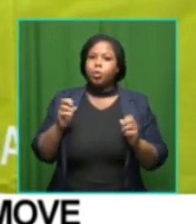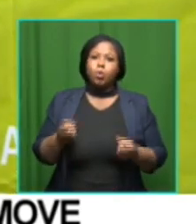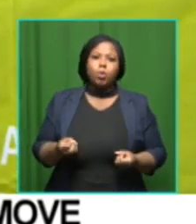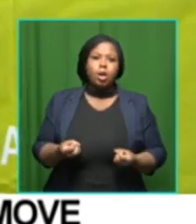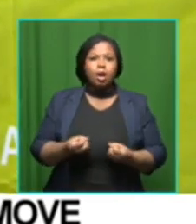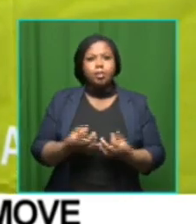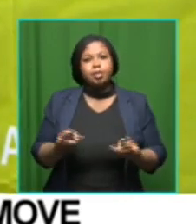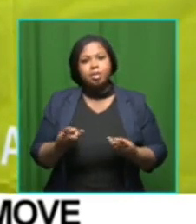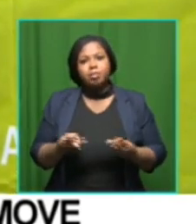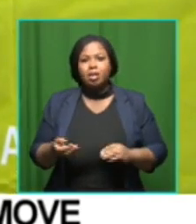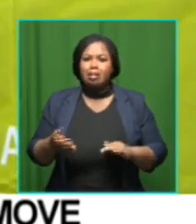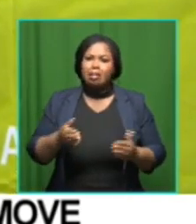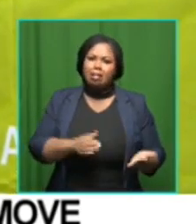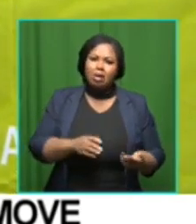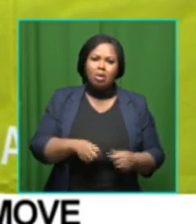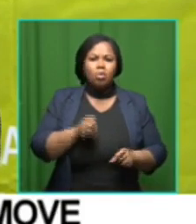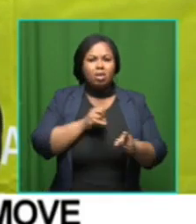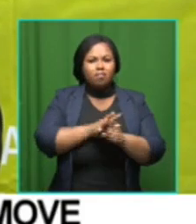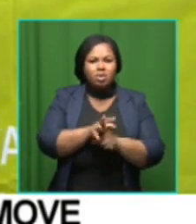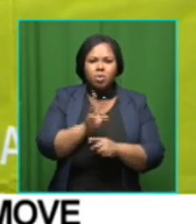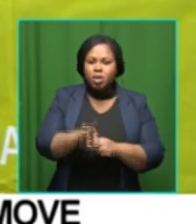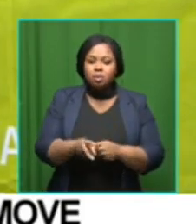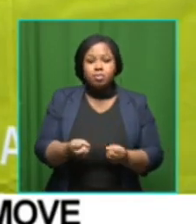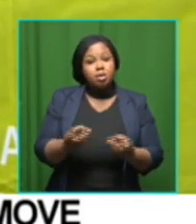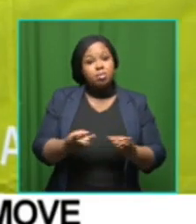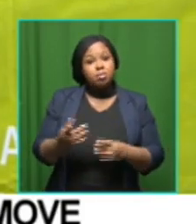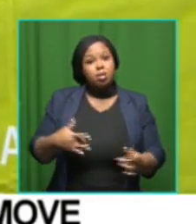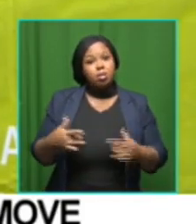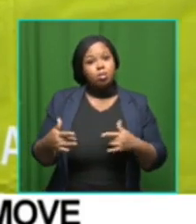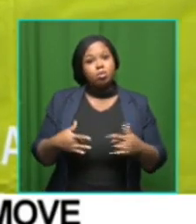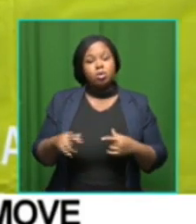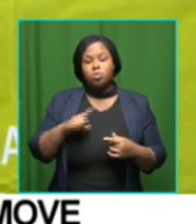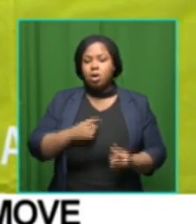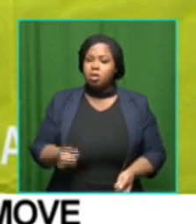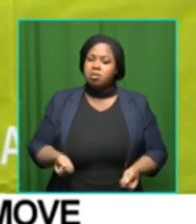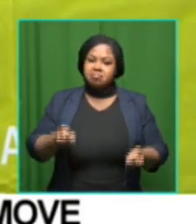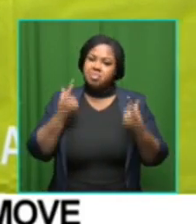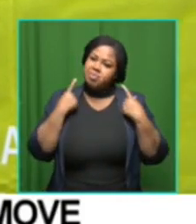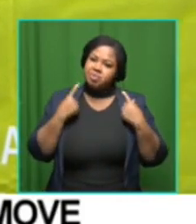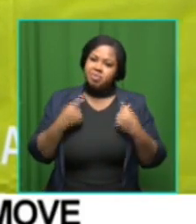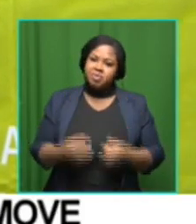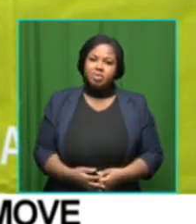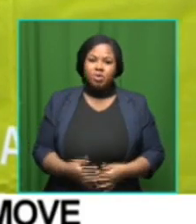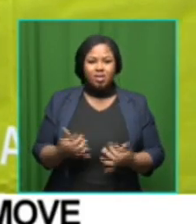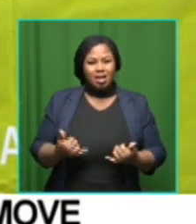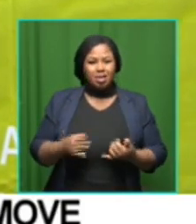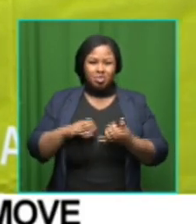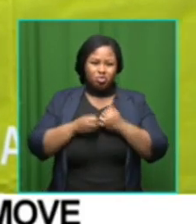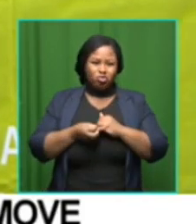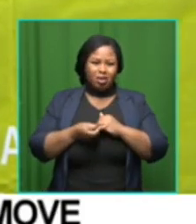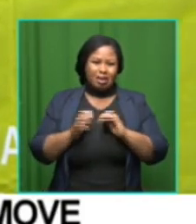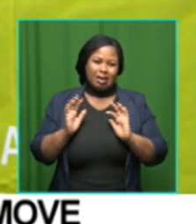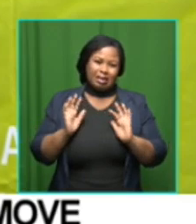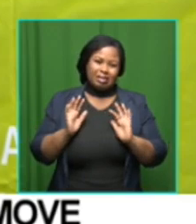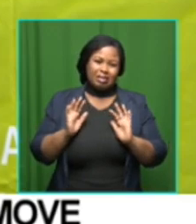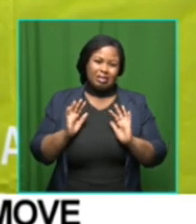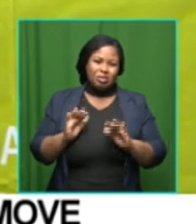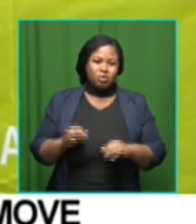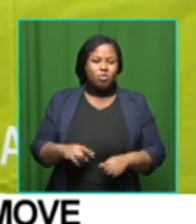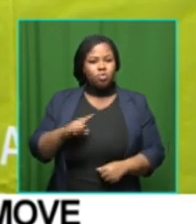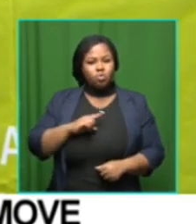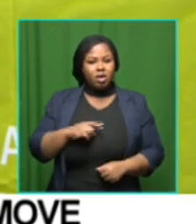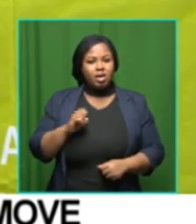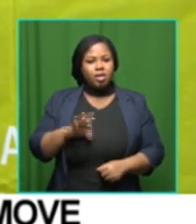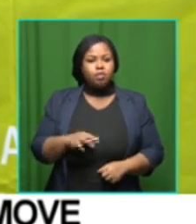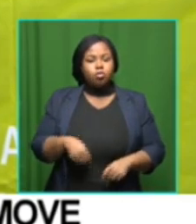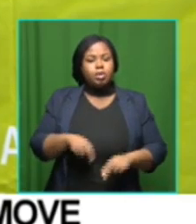to be infected. So the misunderstanding becomes a bit of a worry to us. So I've now tried to stay away from, unless we're going to sit down and